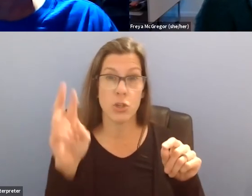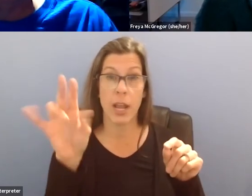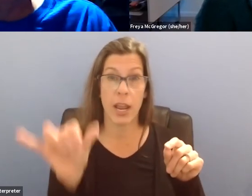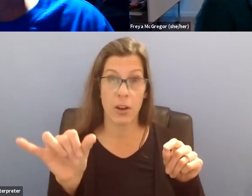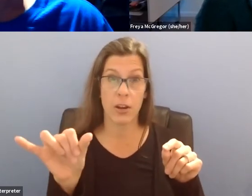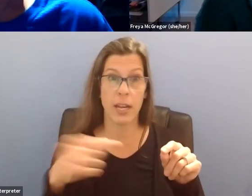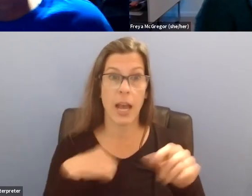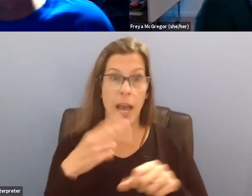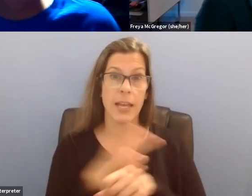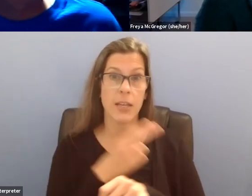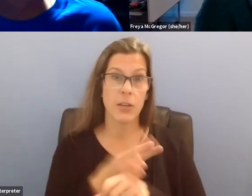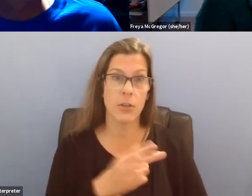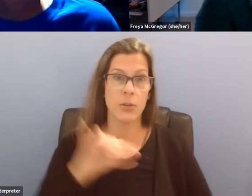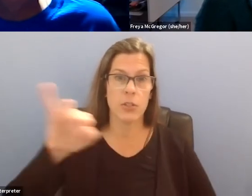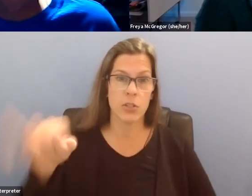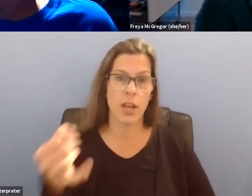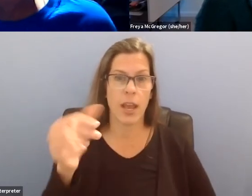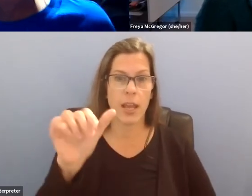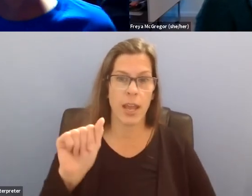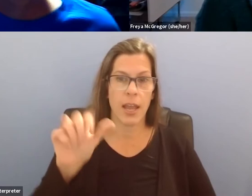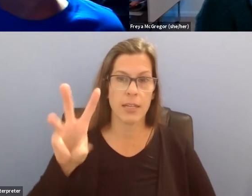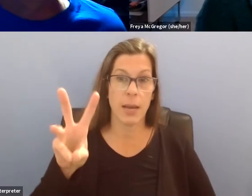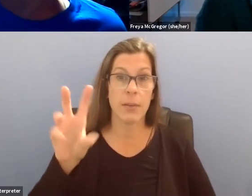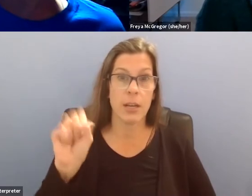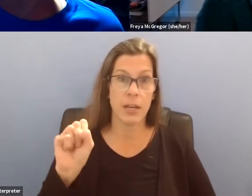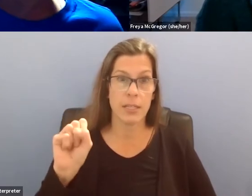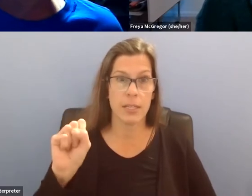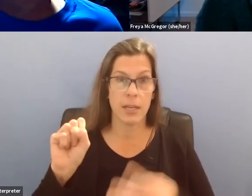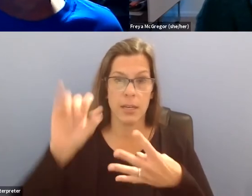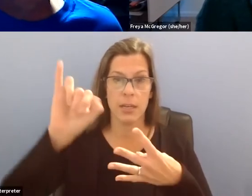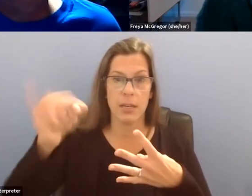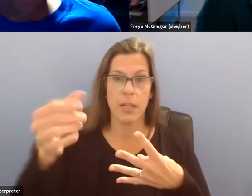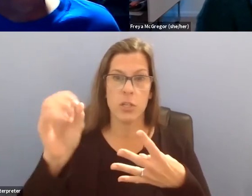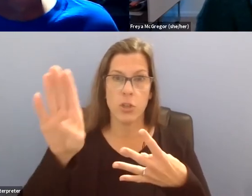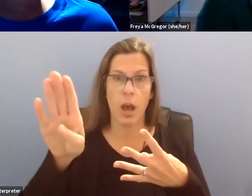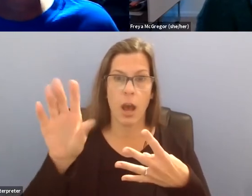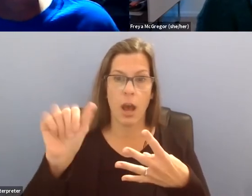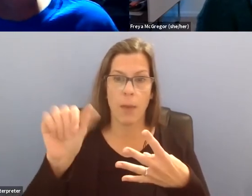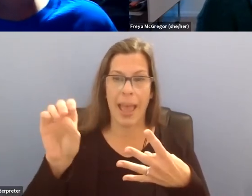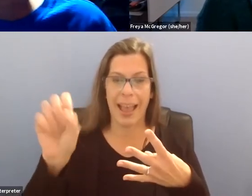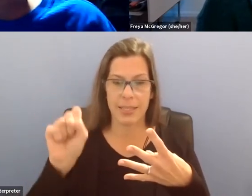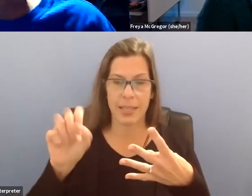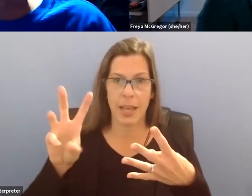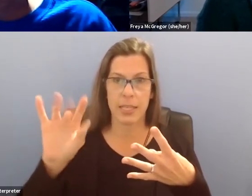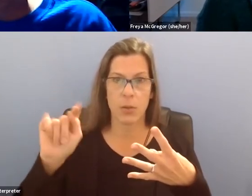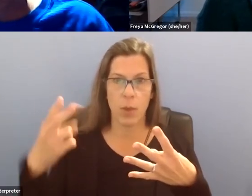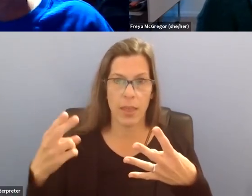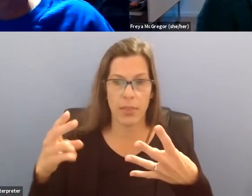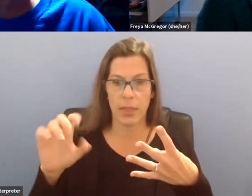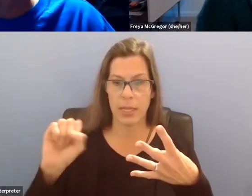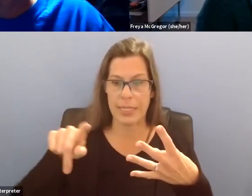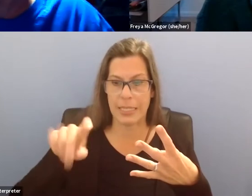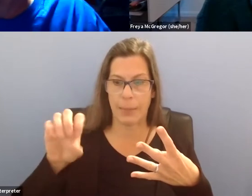called JAWS, J A W S, which stands for job access with speech. It's a screen reader, which,